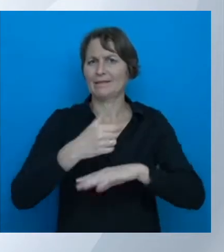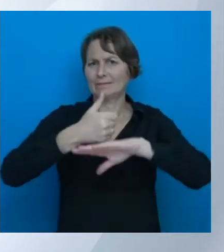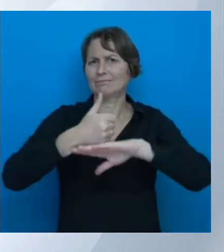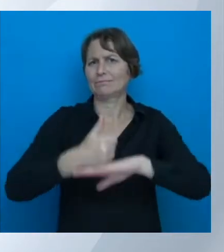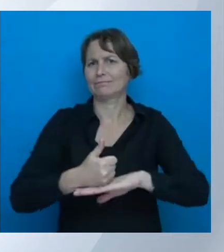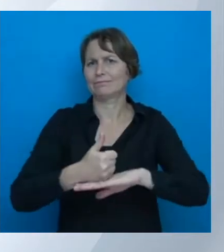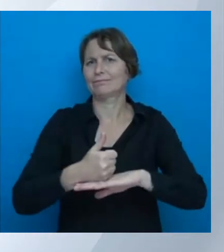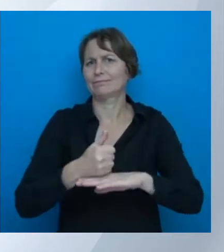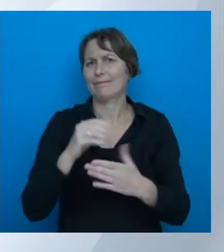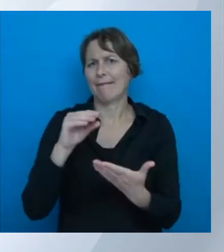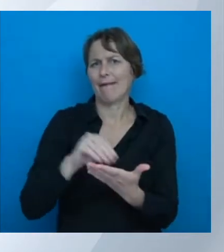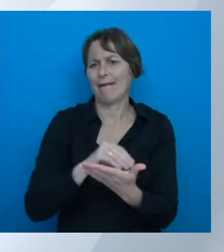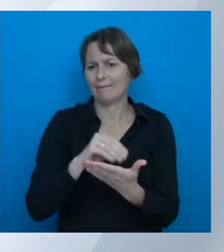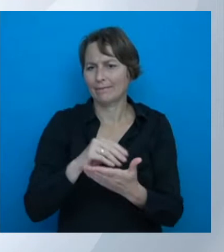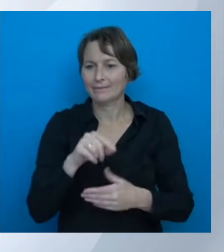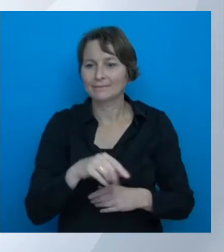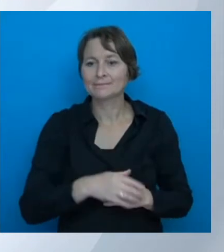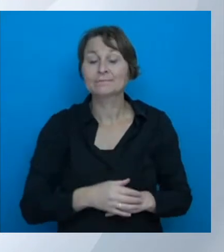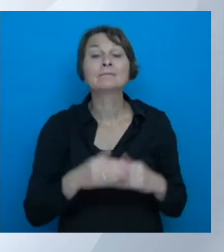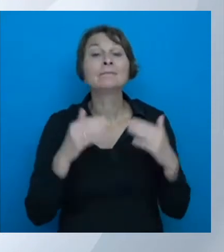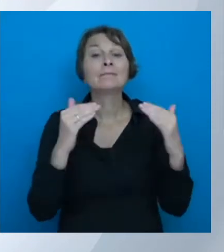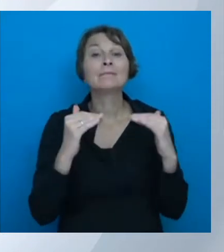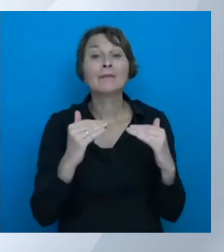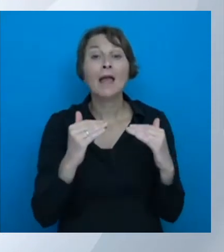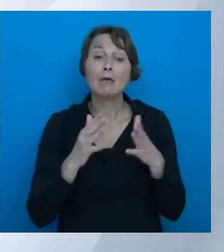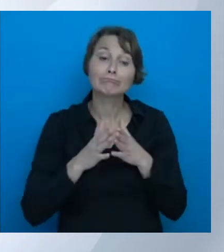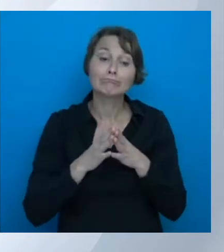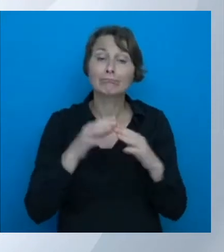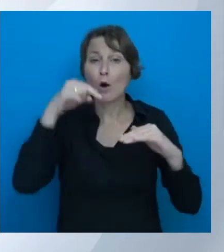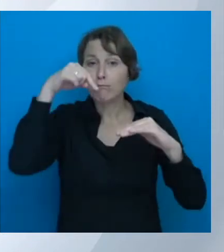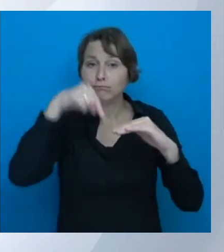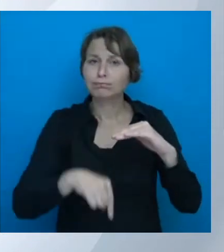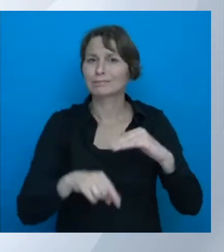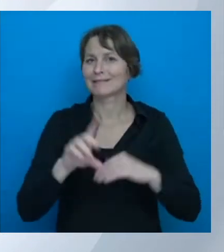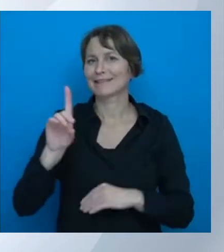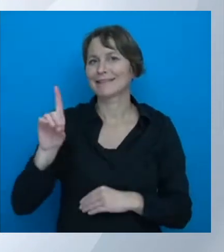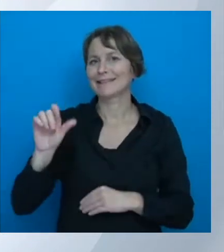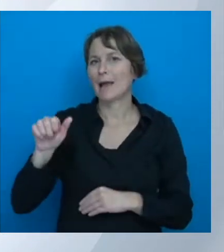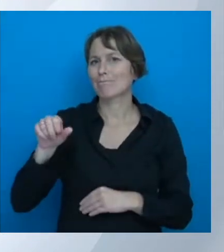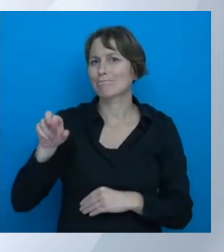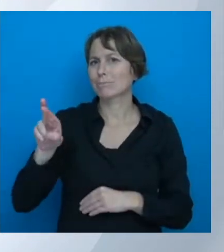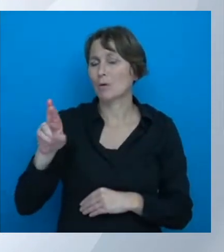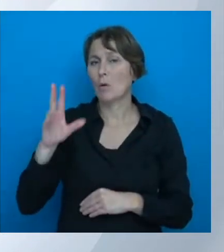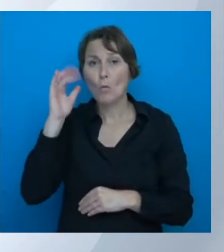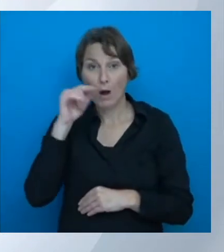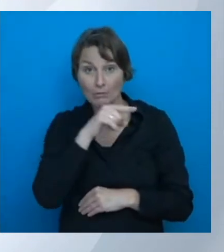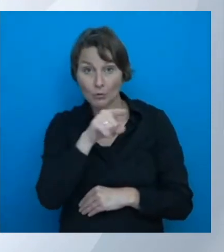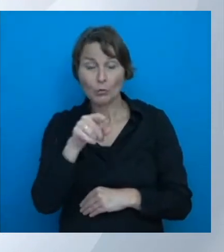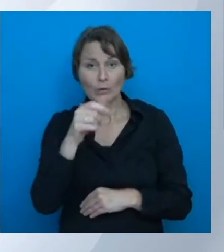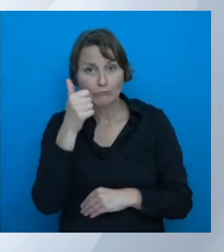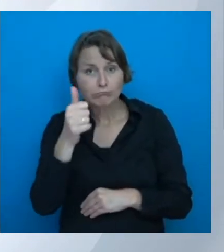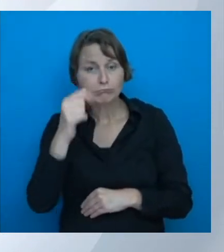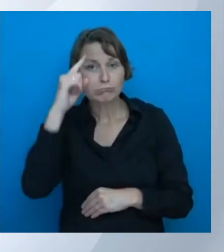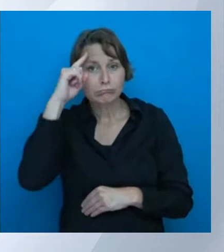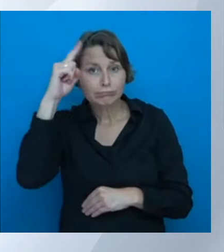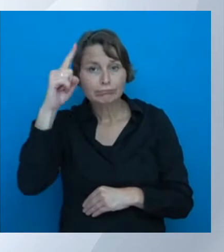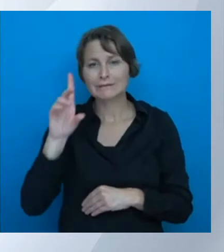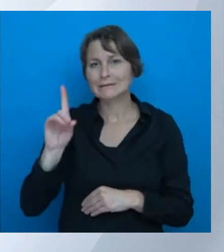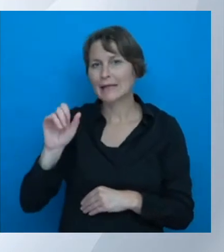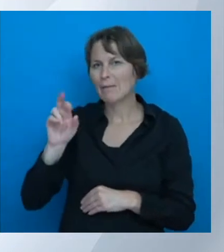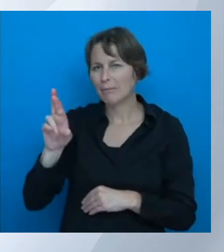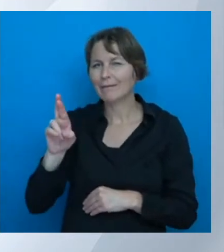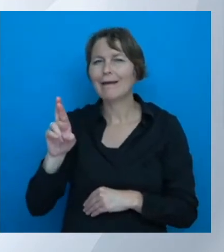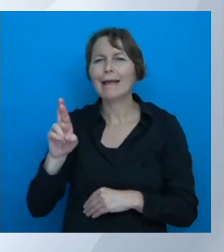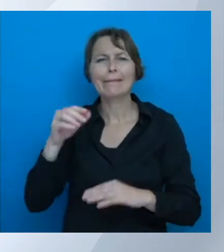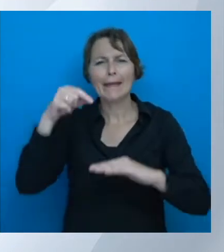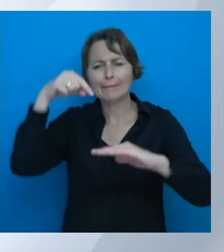about what is Dapr, why should we use Dapr. I'll talk about the Dapr Sidecar architecture, and then I'll